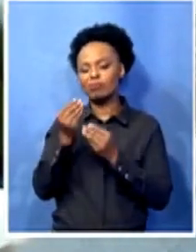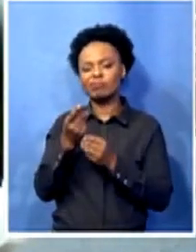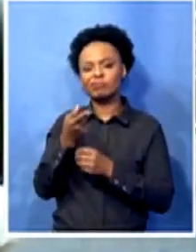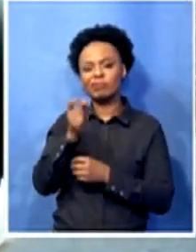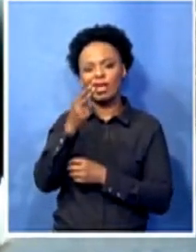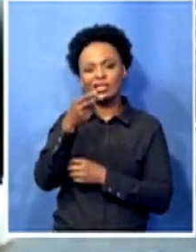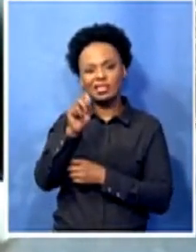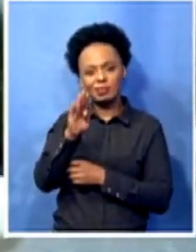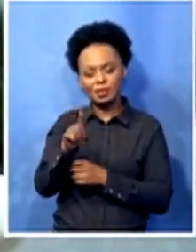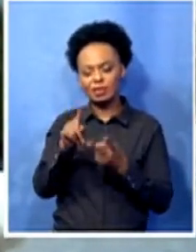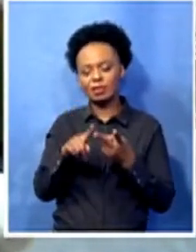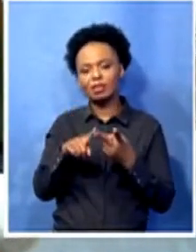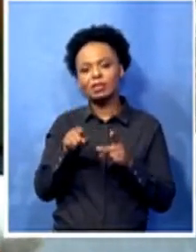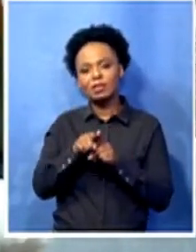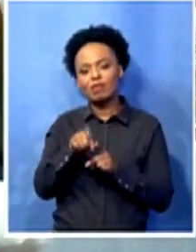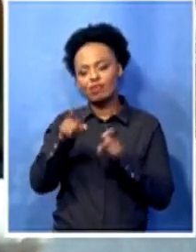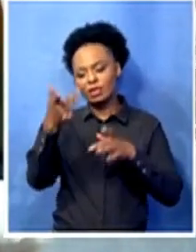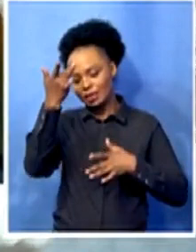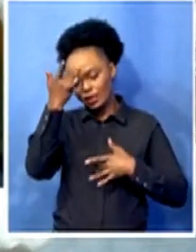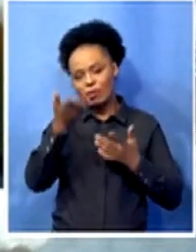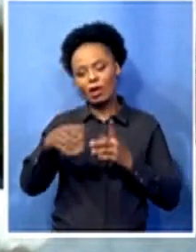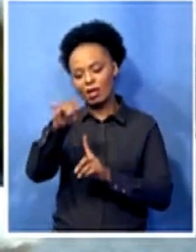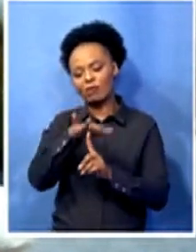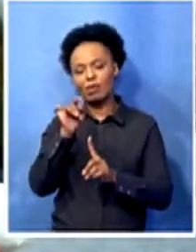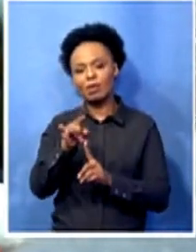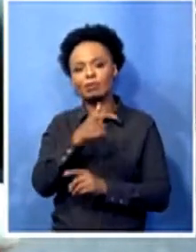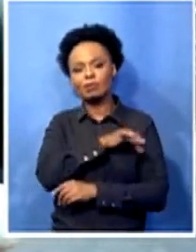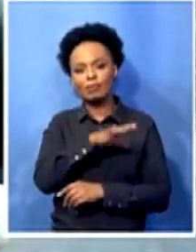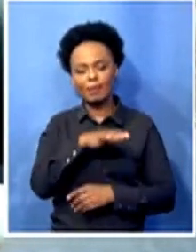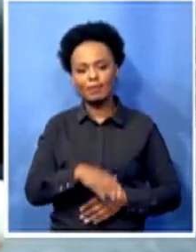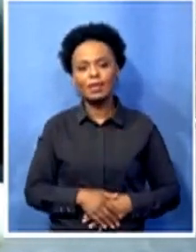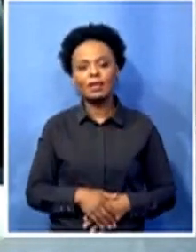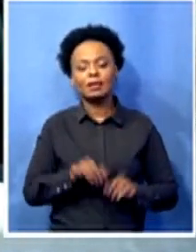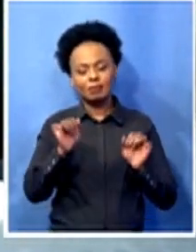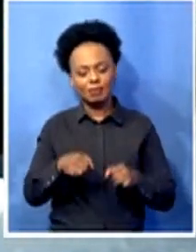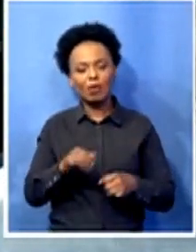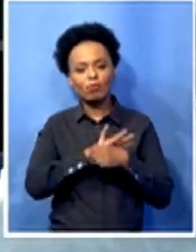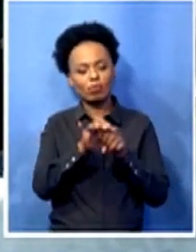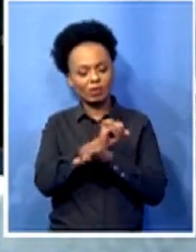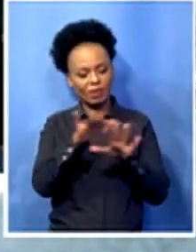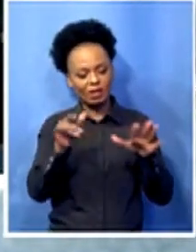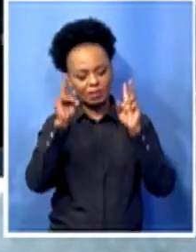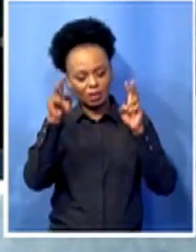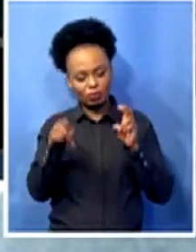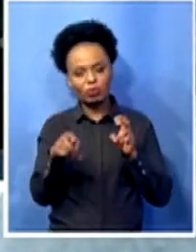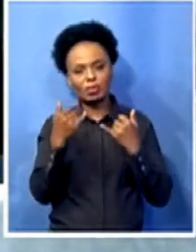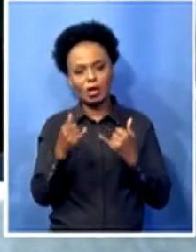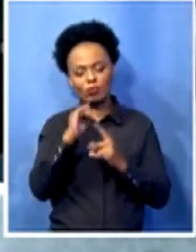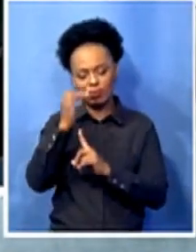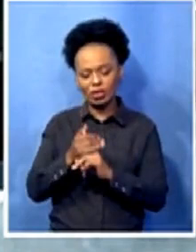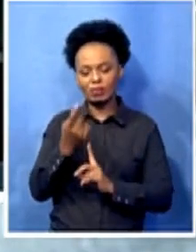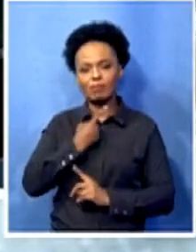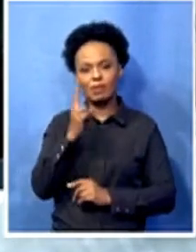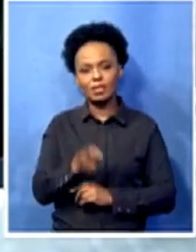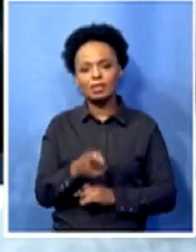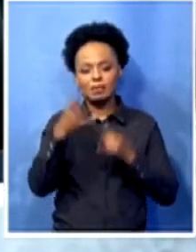been able to educate people about COVID-19 infection control, to ensure the use of masks in clinics, to screen people